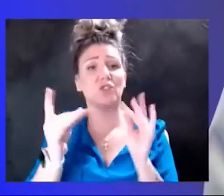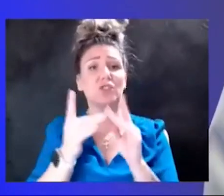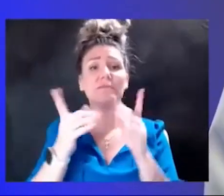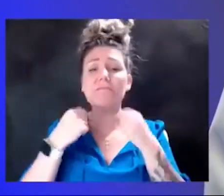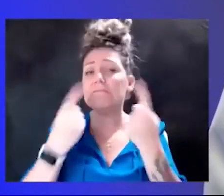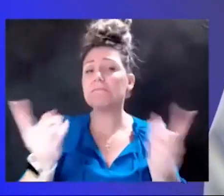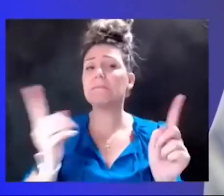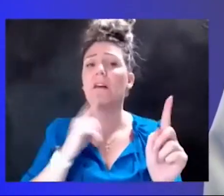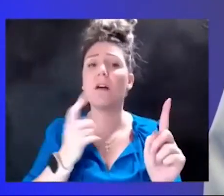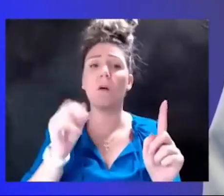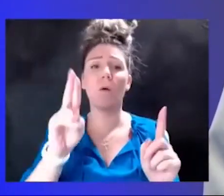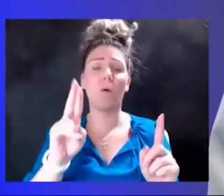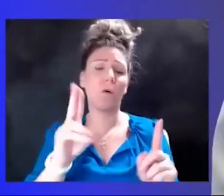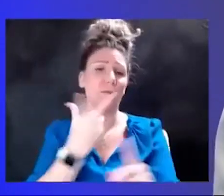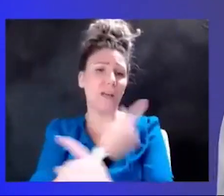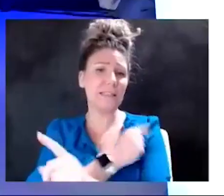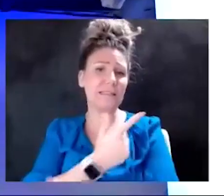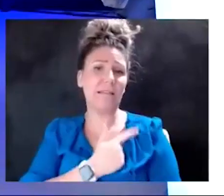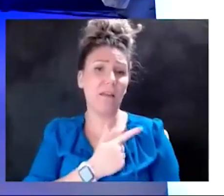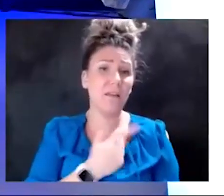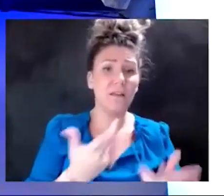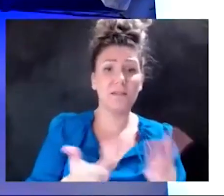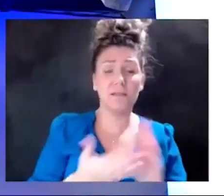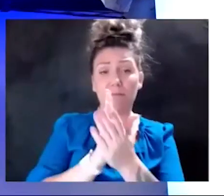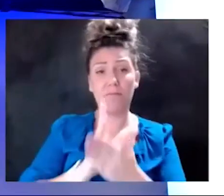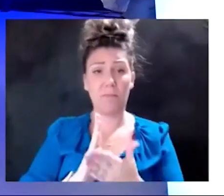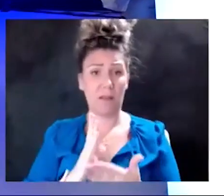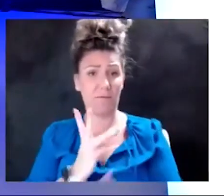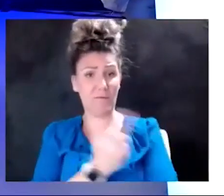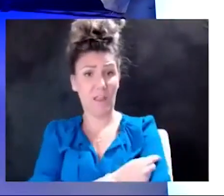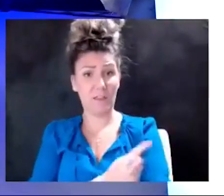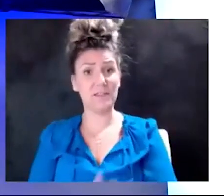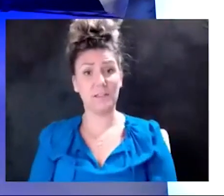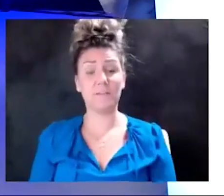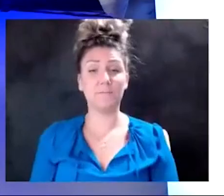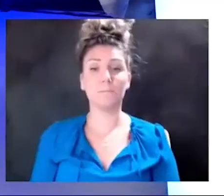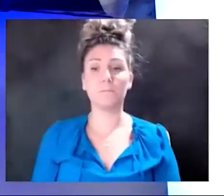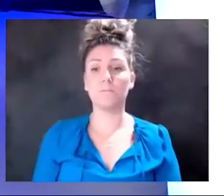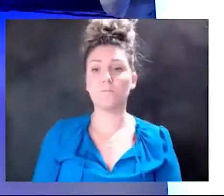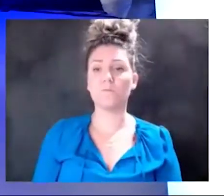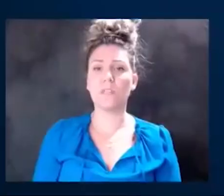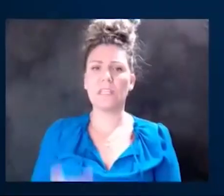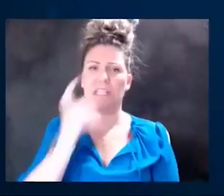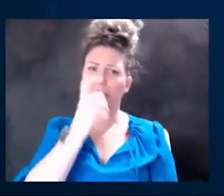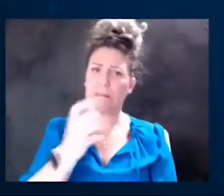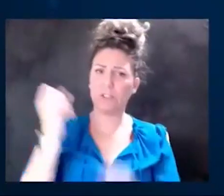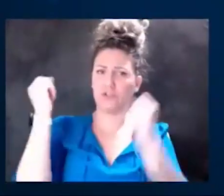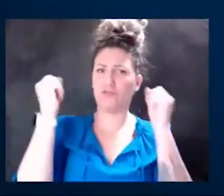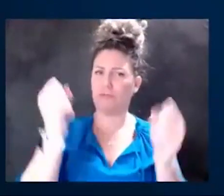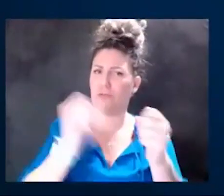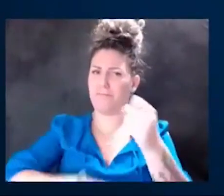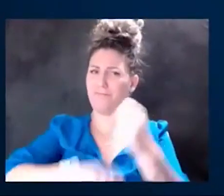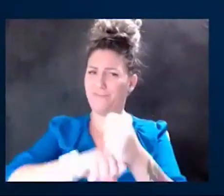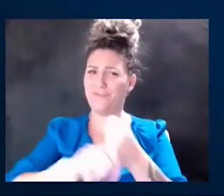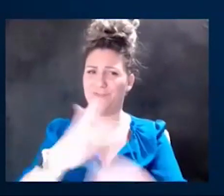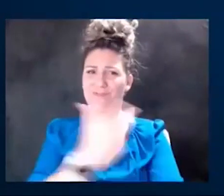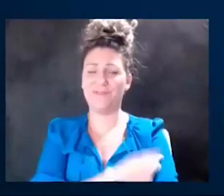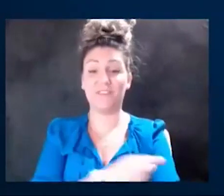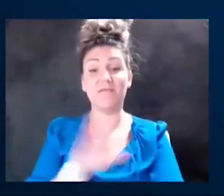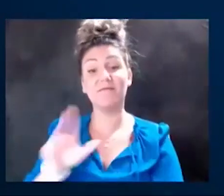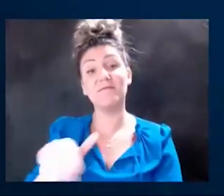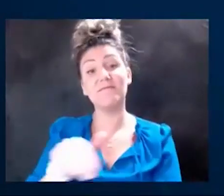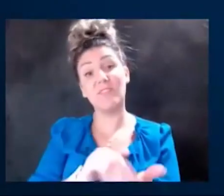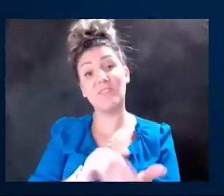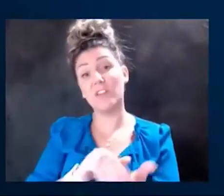lazy people to get vaccinated. Okay, not that we feel strongly or anything. Right. Dr. Evergreen, do you have any thoughts on that